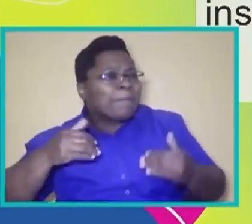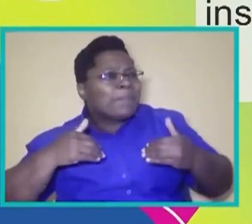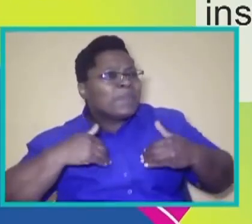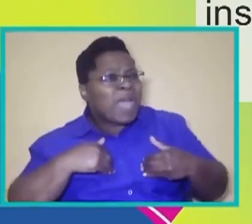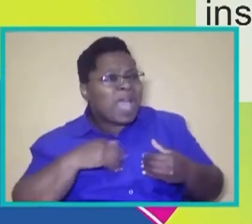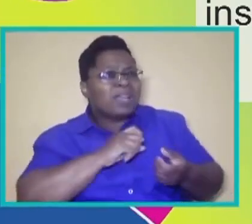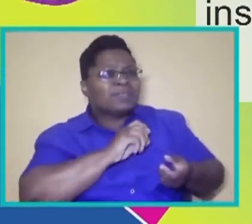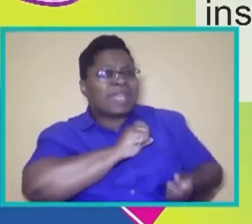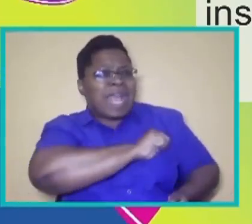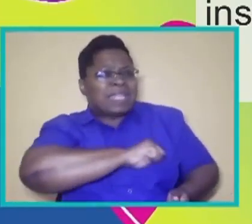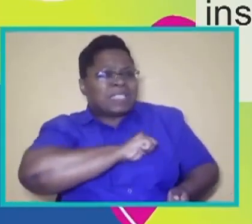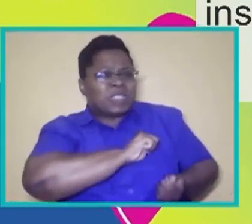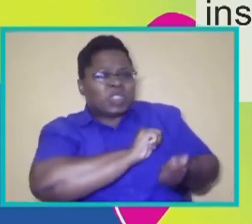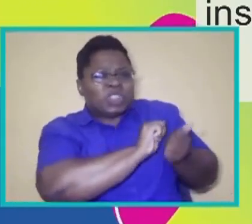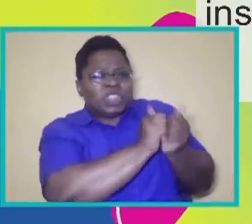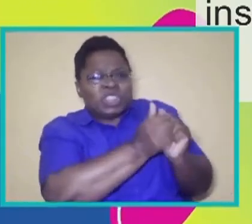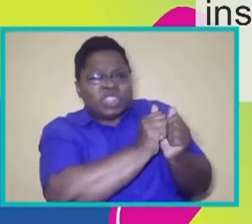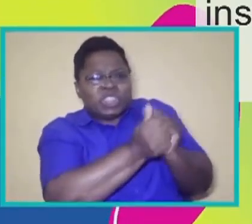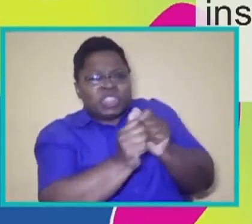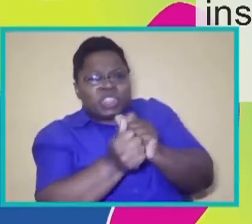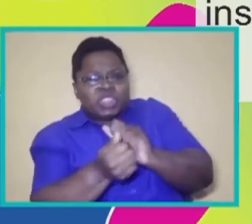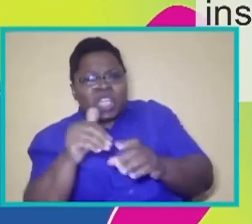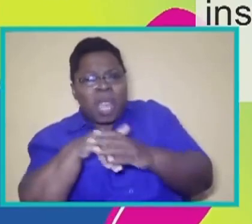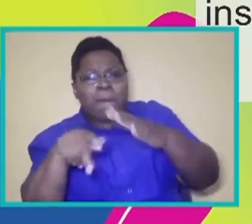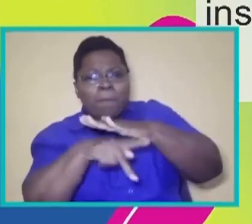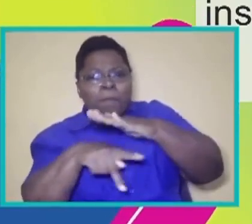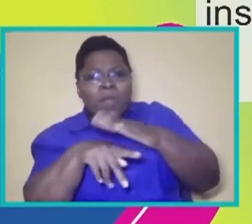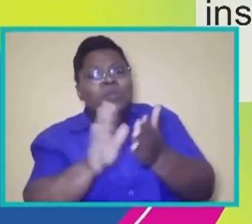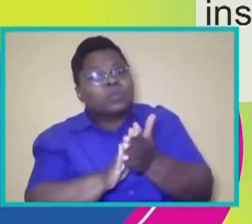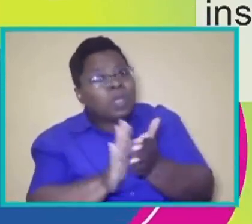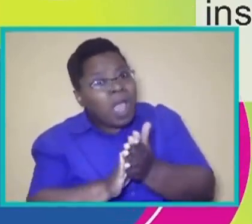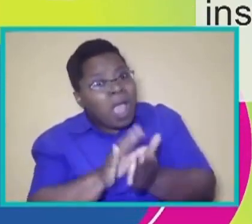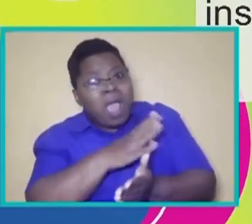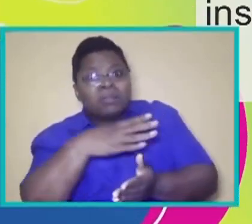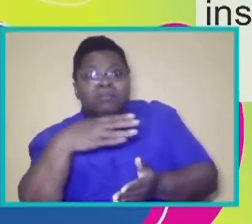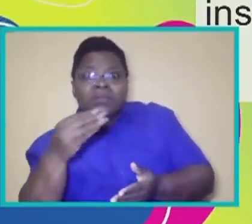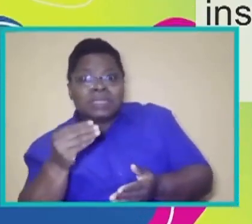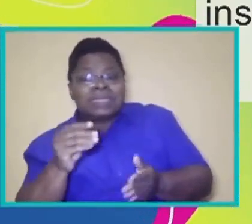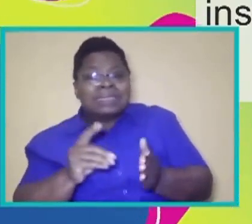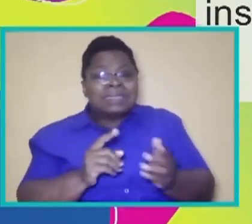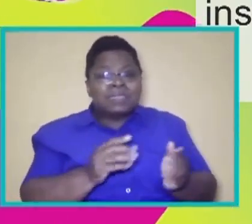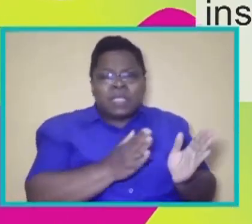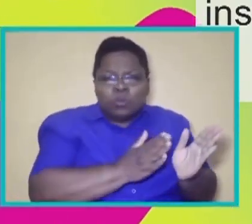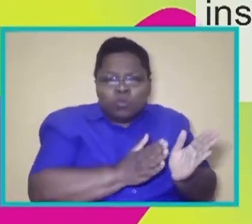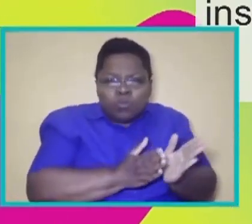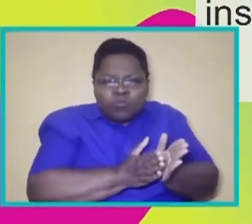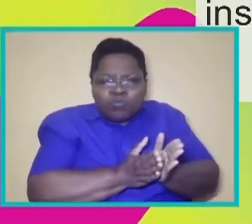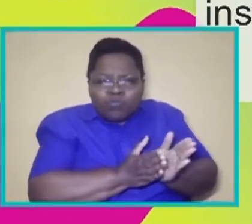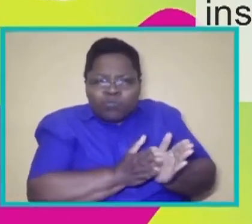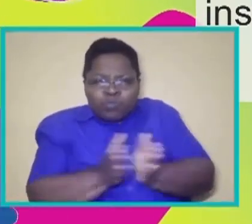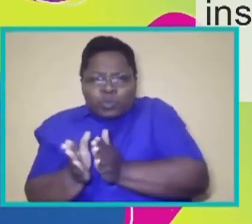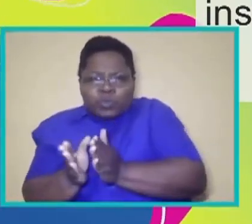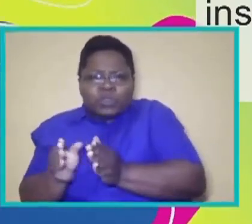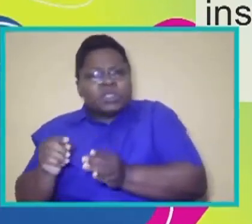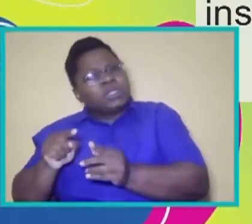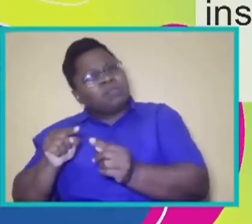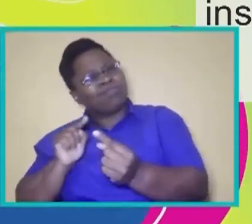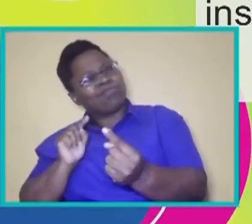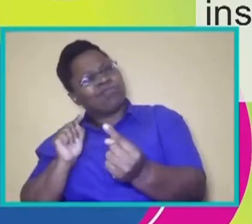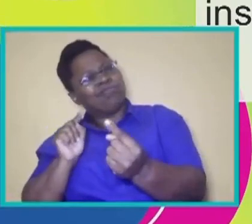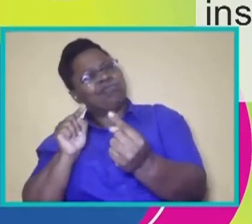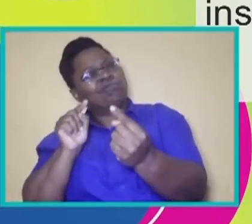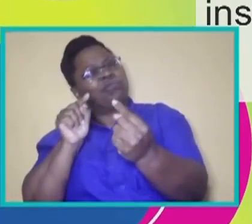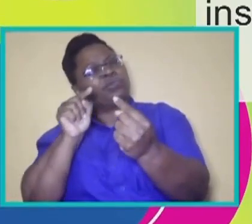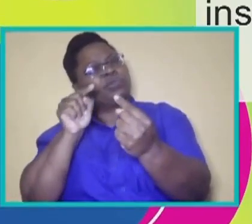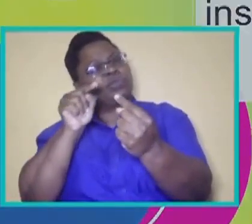Then students can be streamlined to the appropriate institute to develop that focus. And I want to get your response on that, but I may